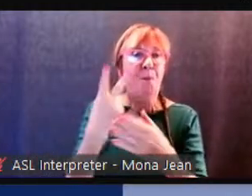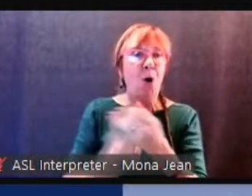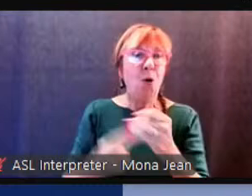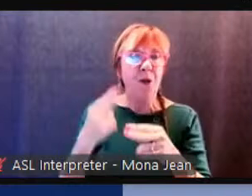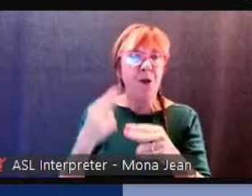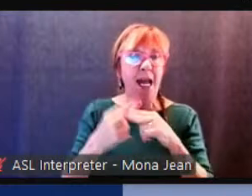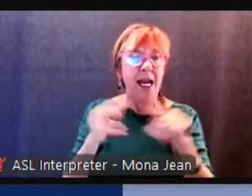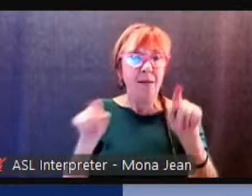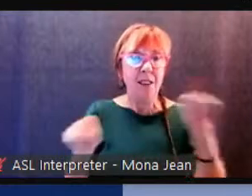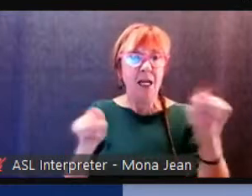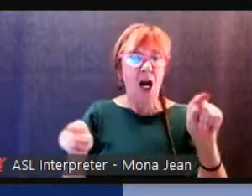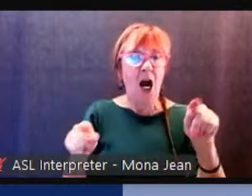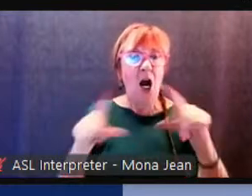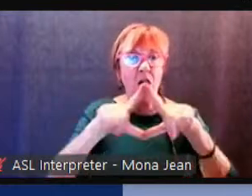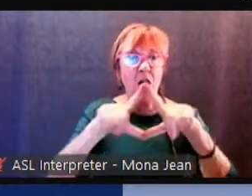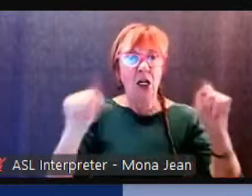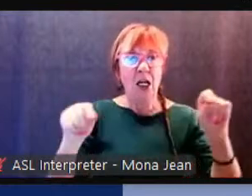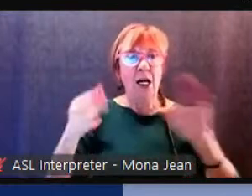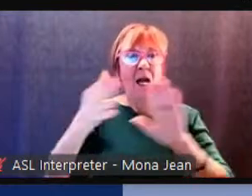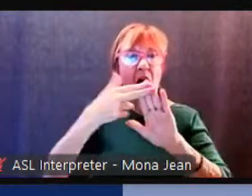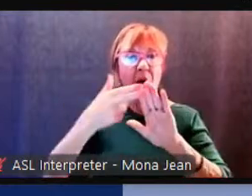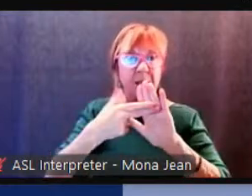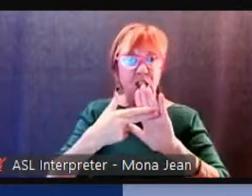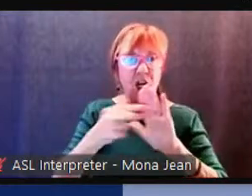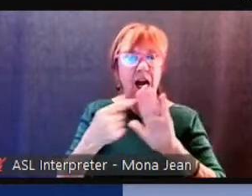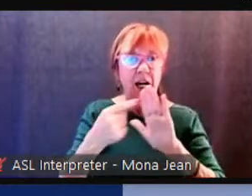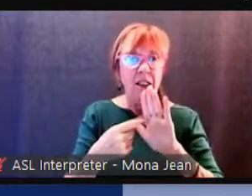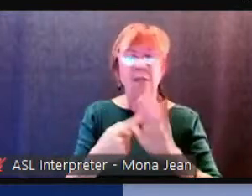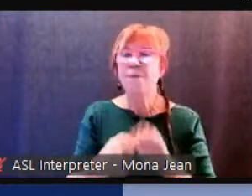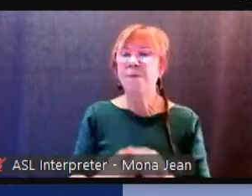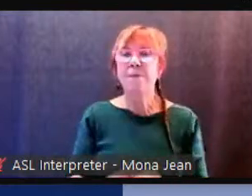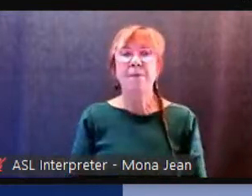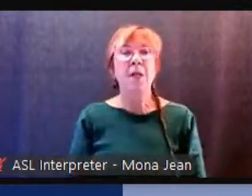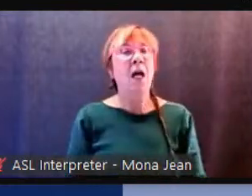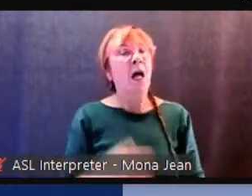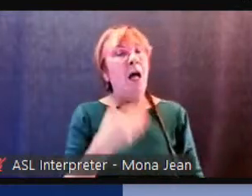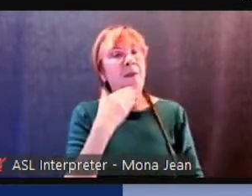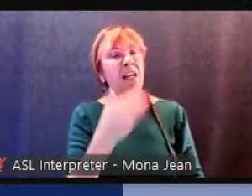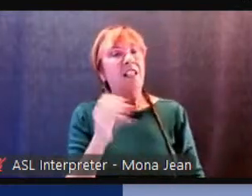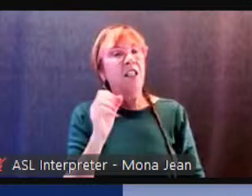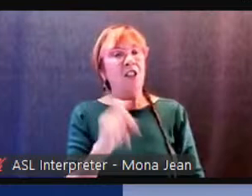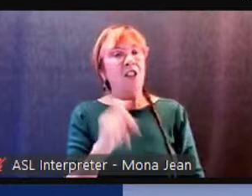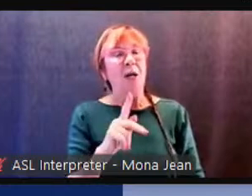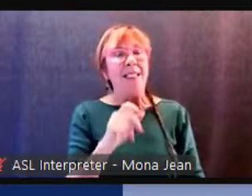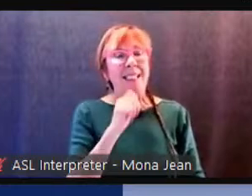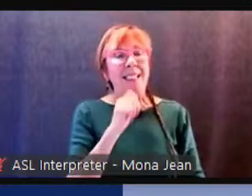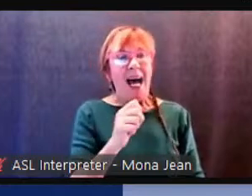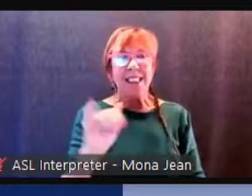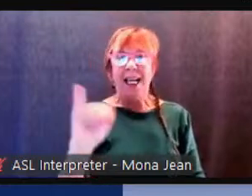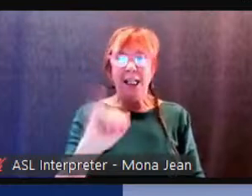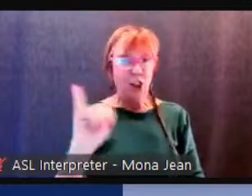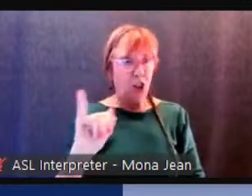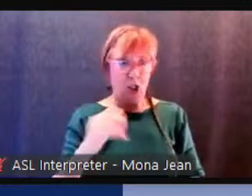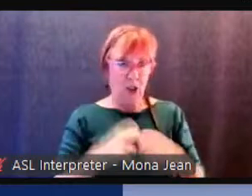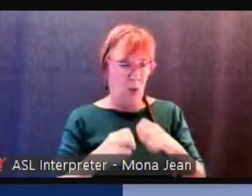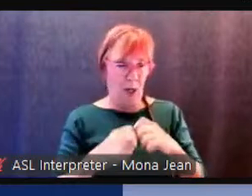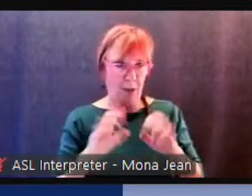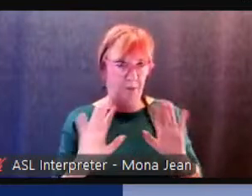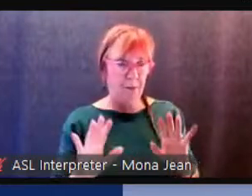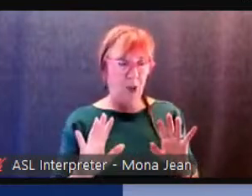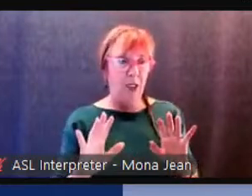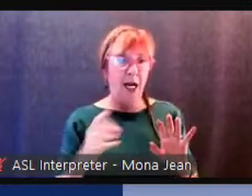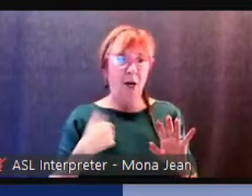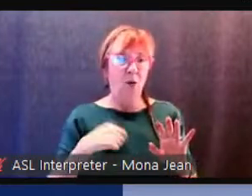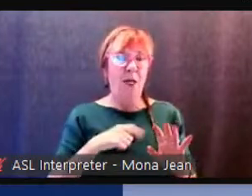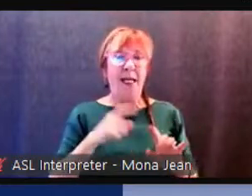being here and give you more information. So this is not an insurance issue, as we don't